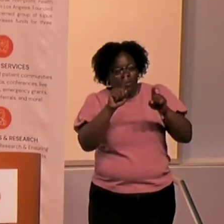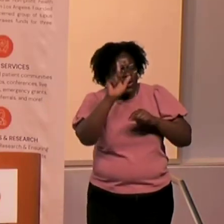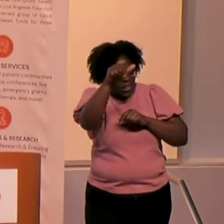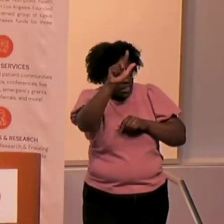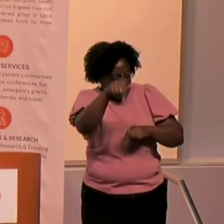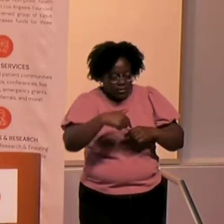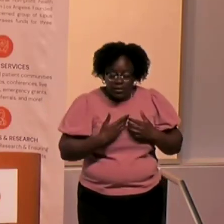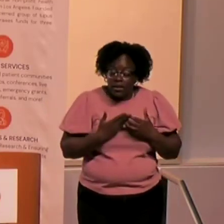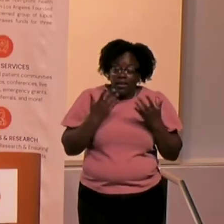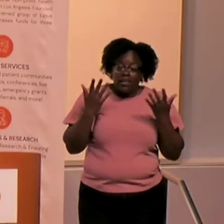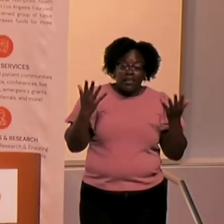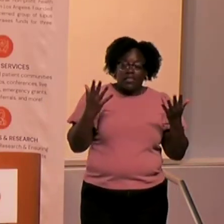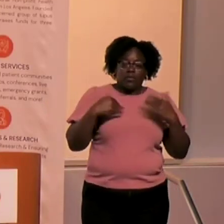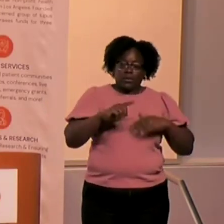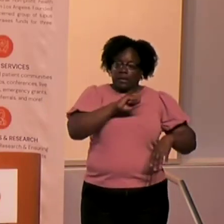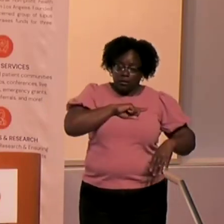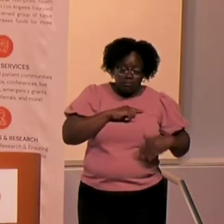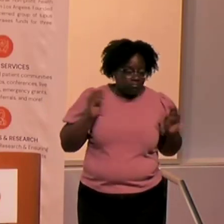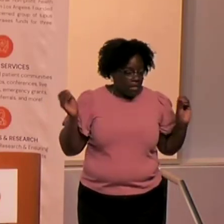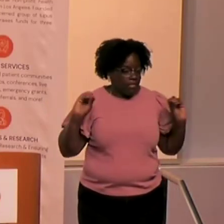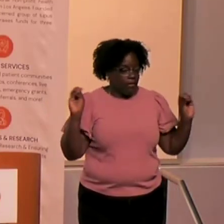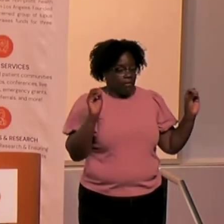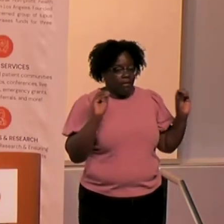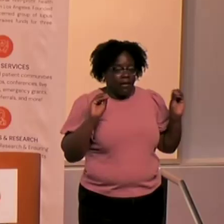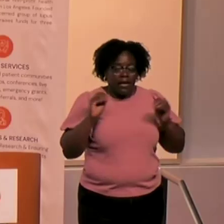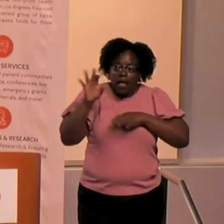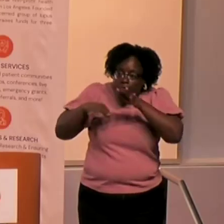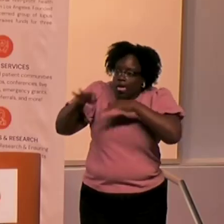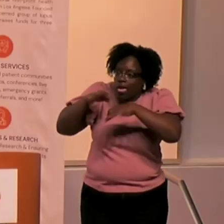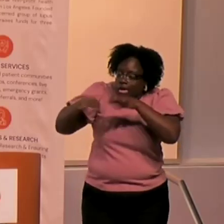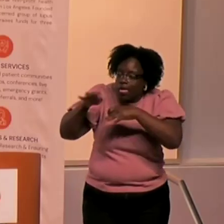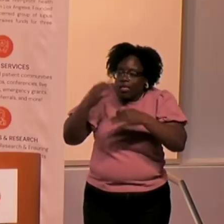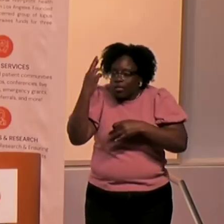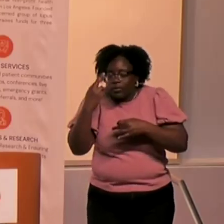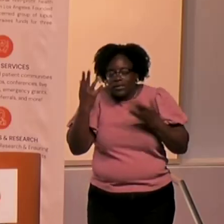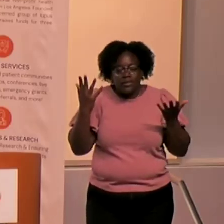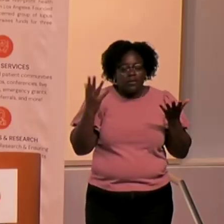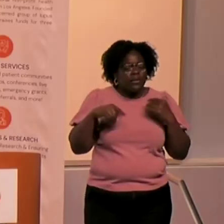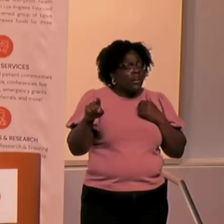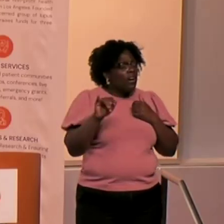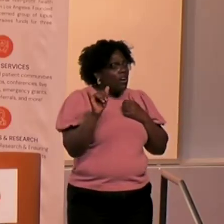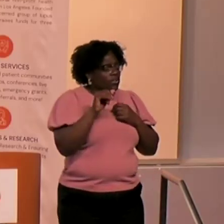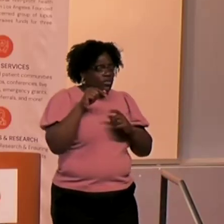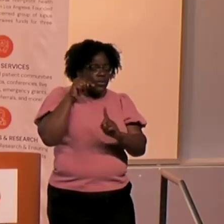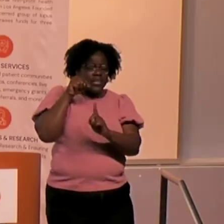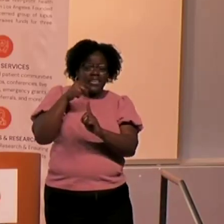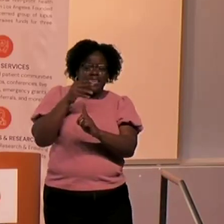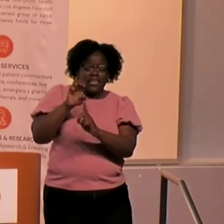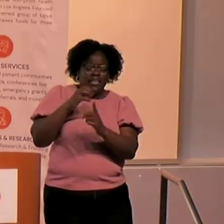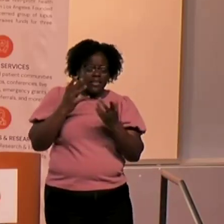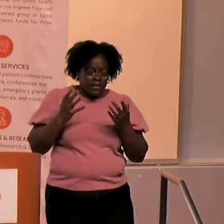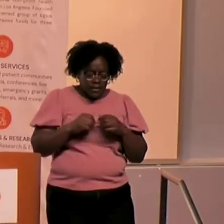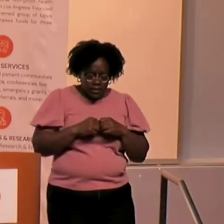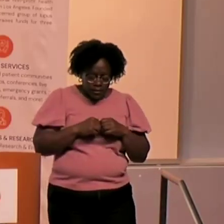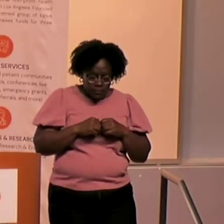later. And there was no guilt whatsoever. I didn't have to explain it to him. And he was also very willing